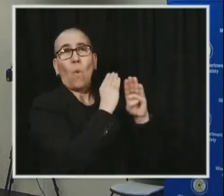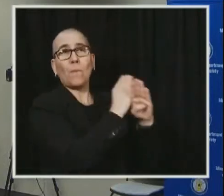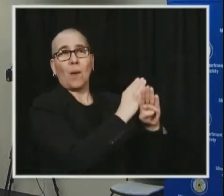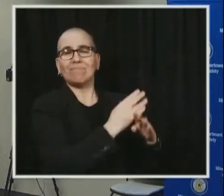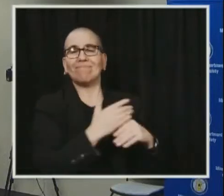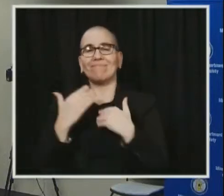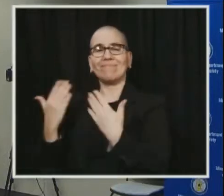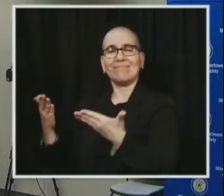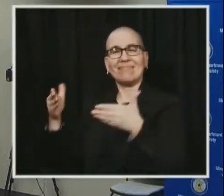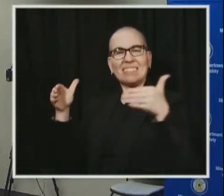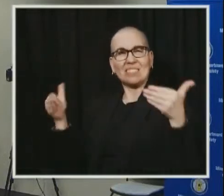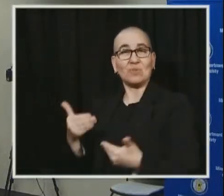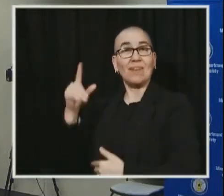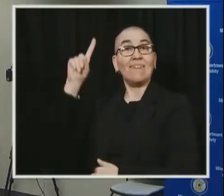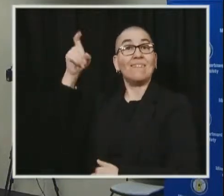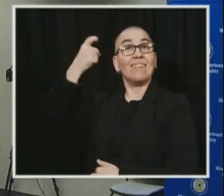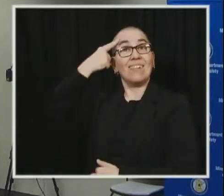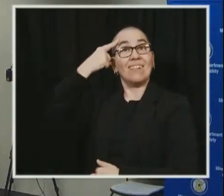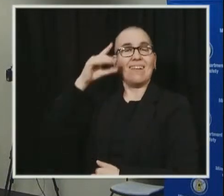Wipe that off for you.